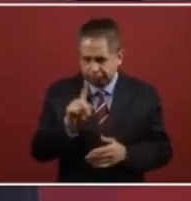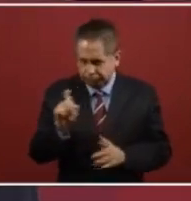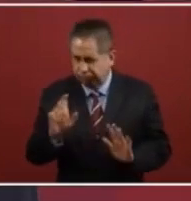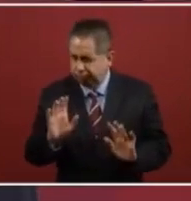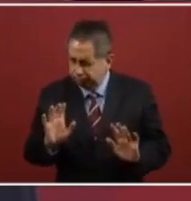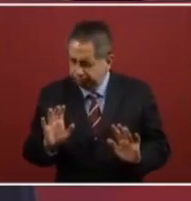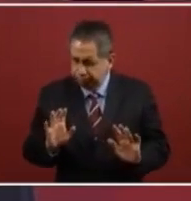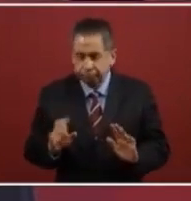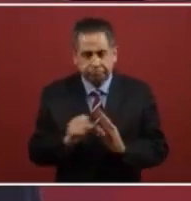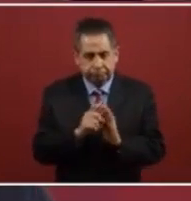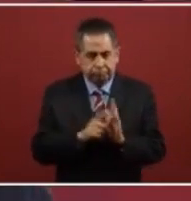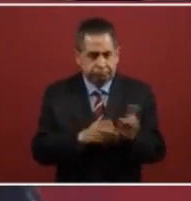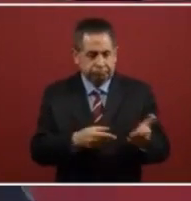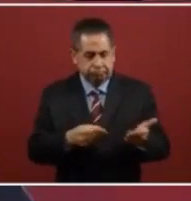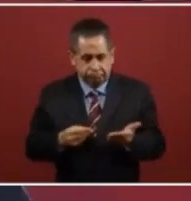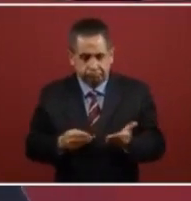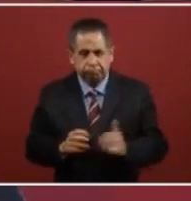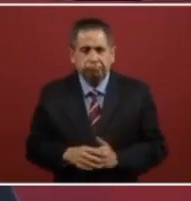En